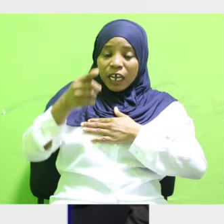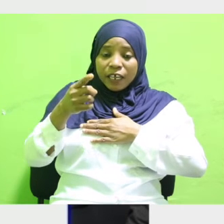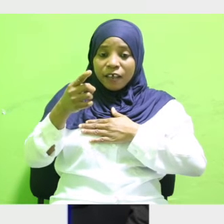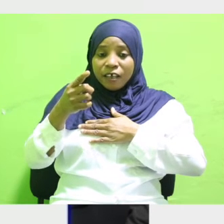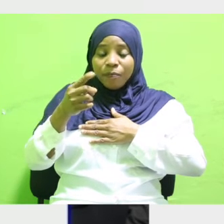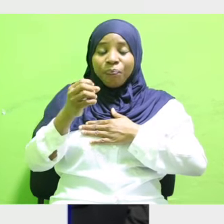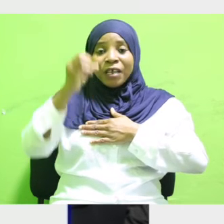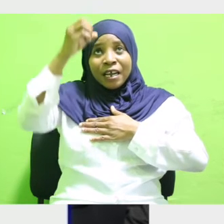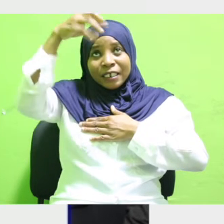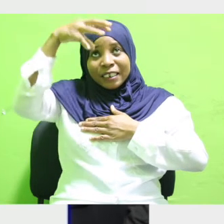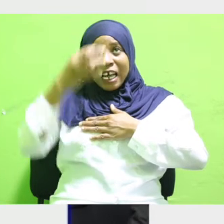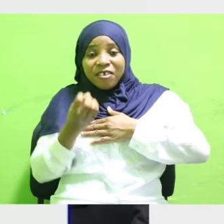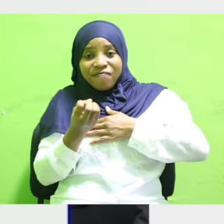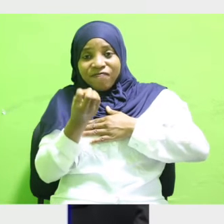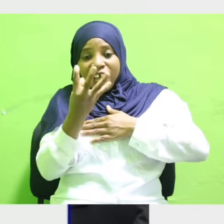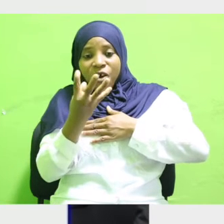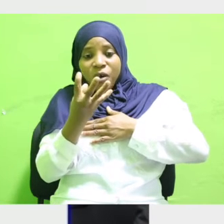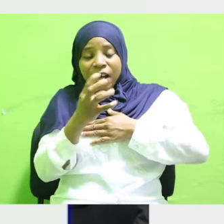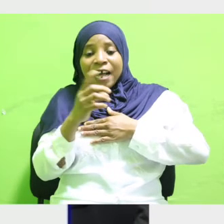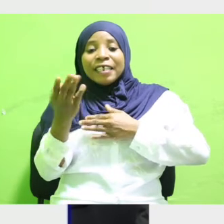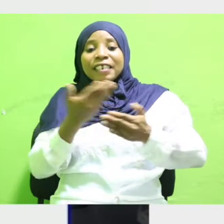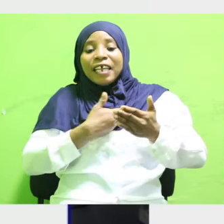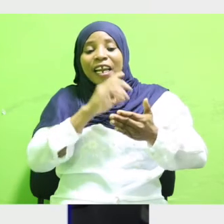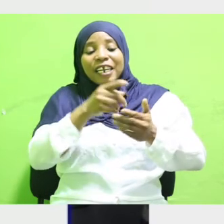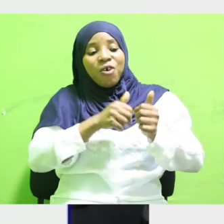So plants show positive phototropism.